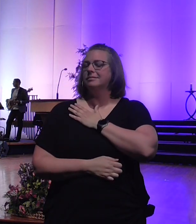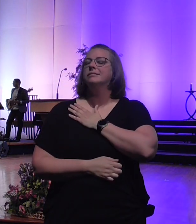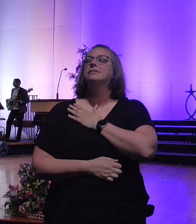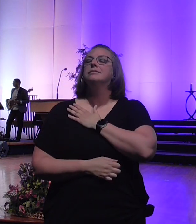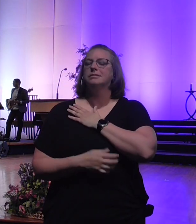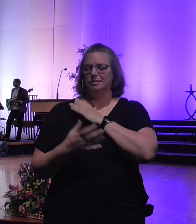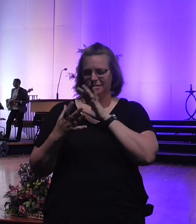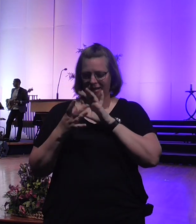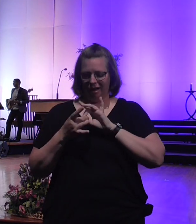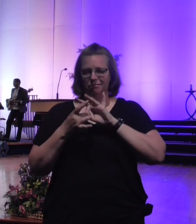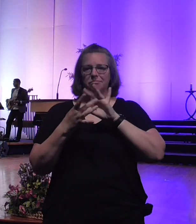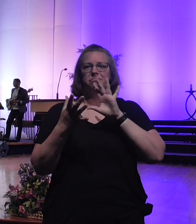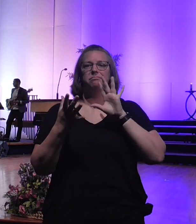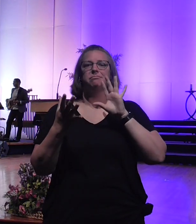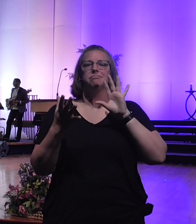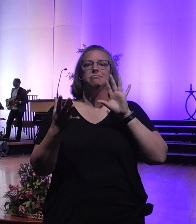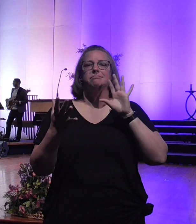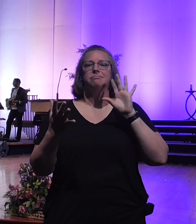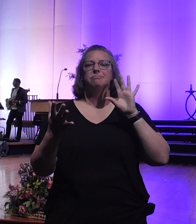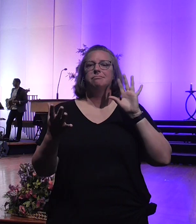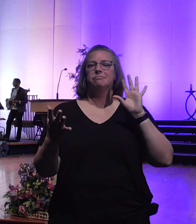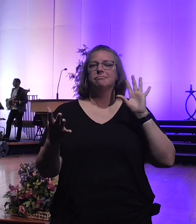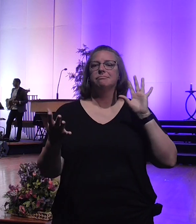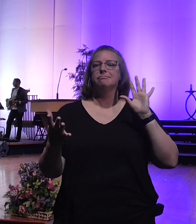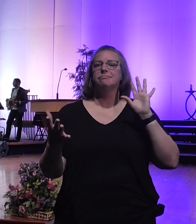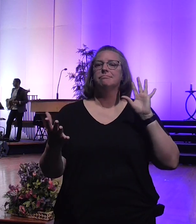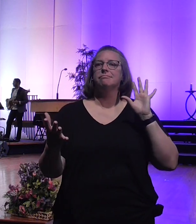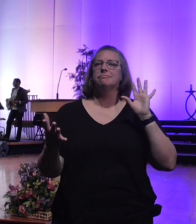I release.